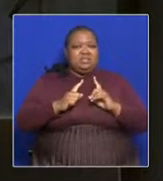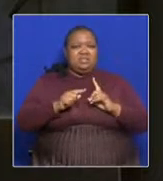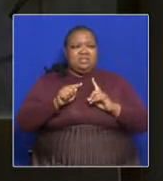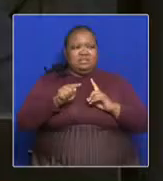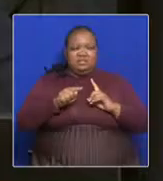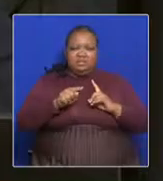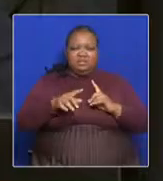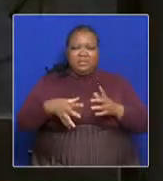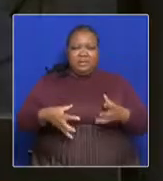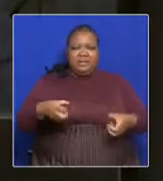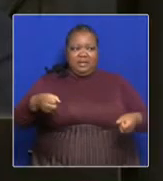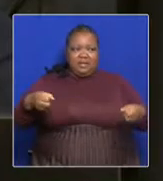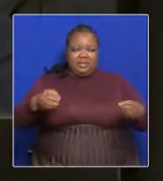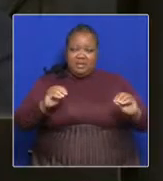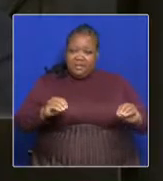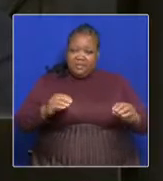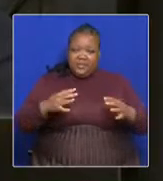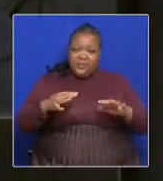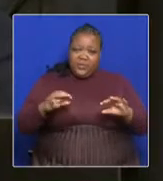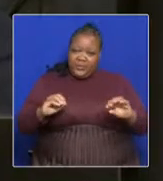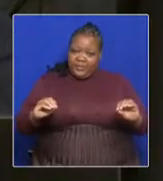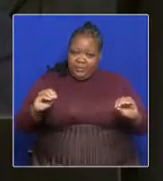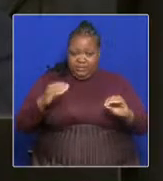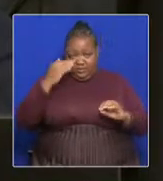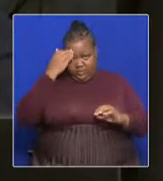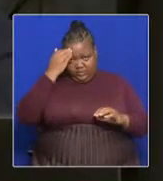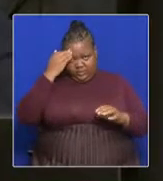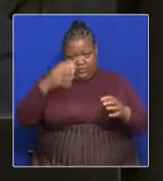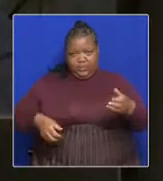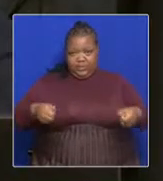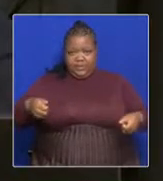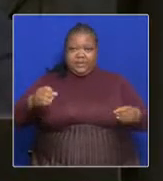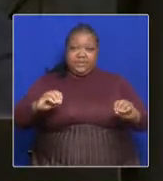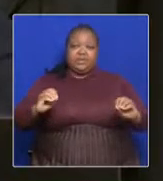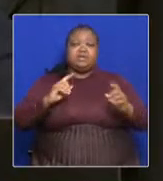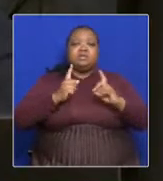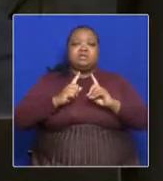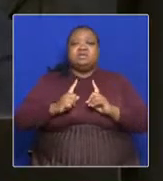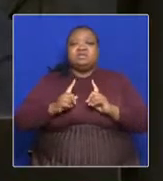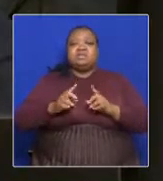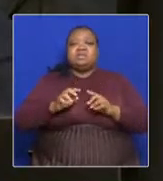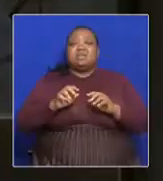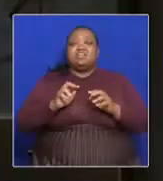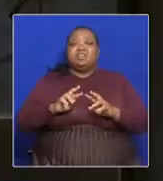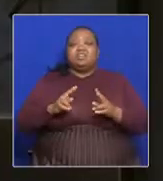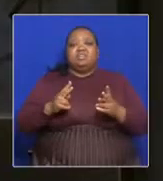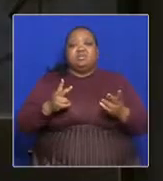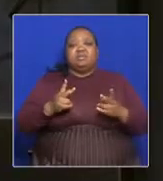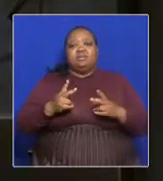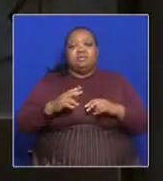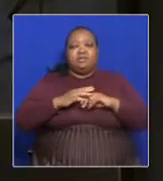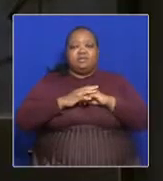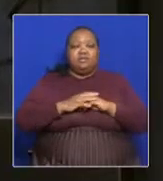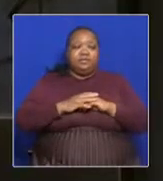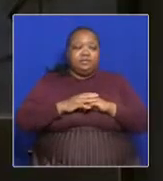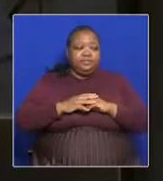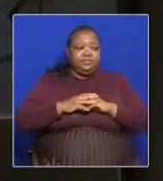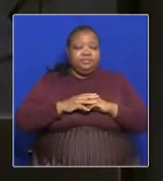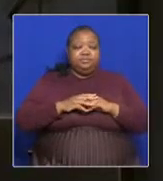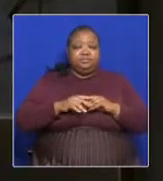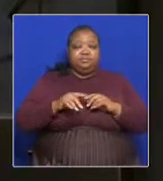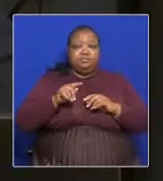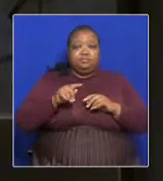ever bagged or not. We know they were not bagged. So my discussion with you is different. It is about why did you not phone